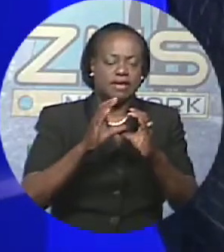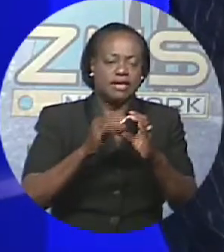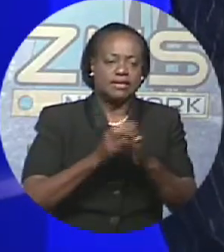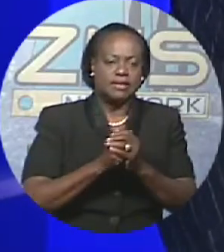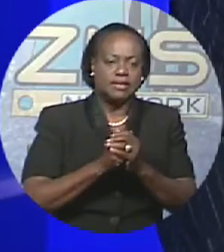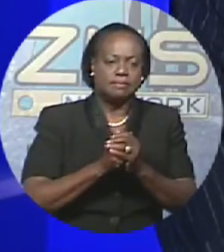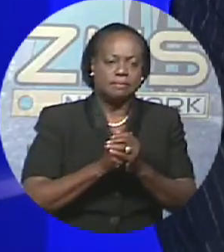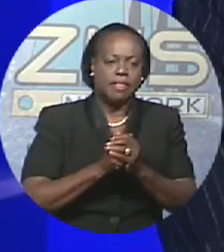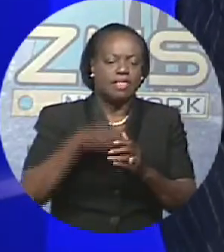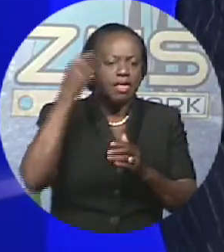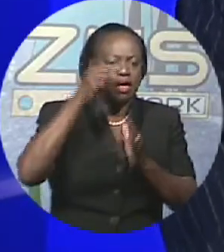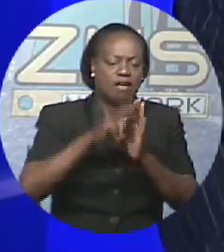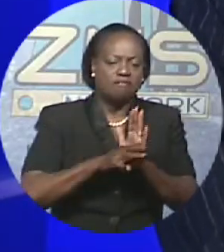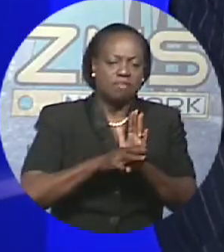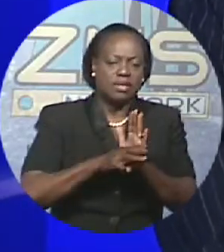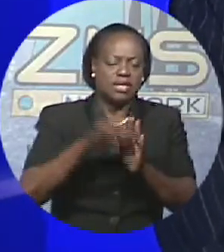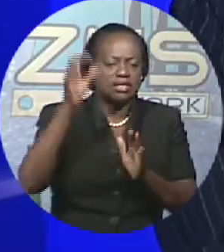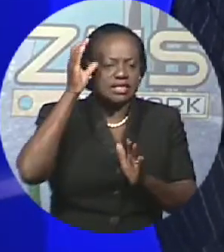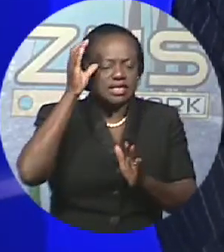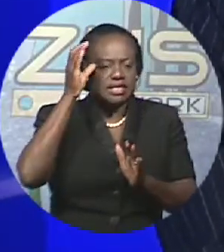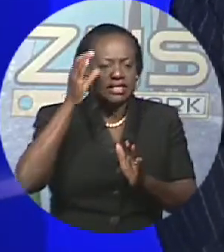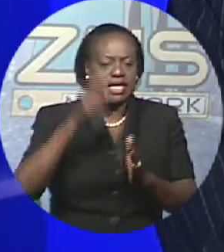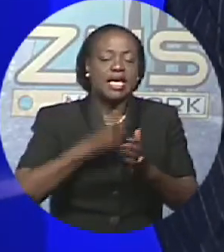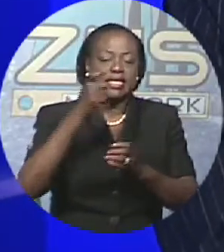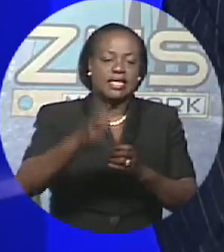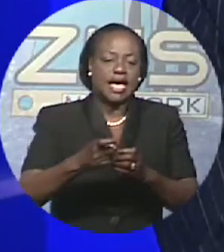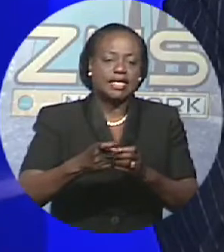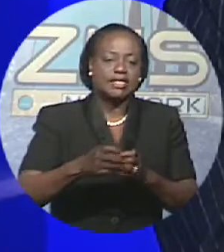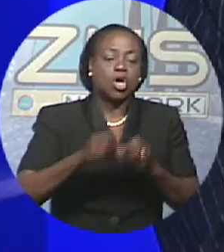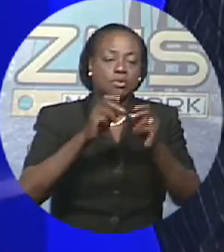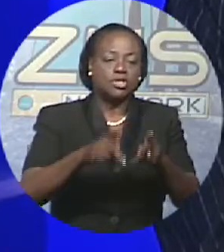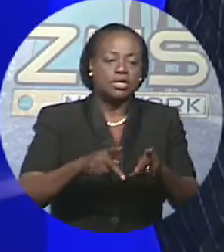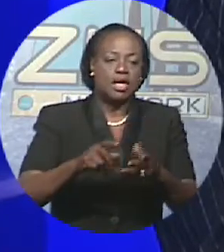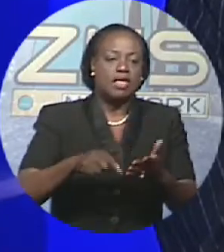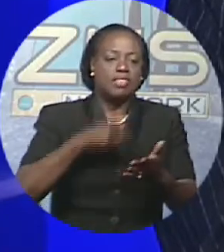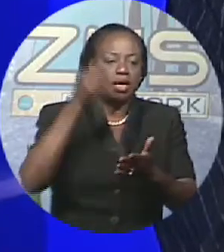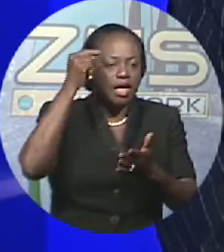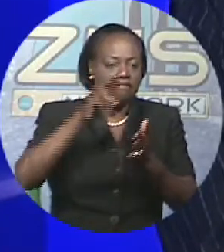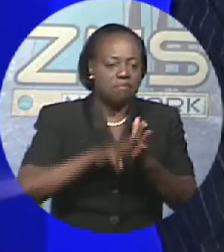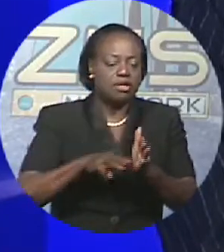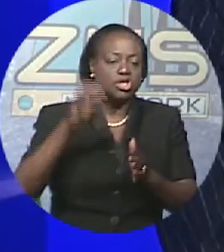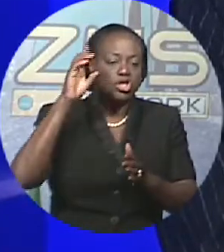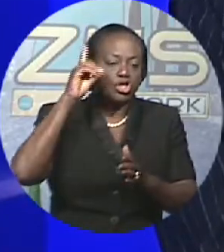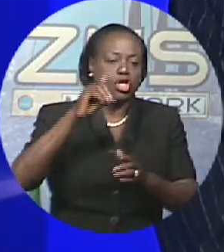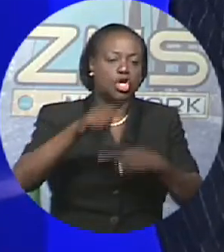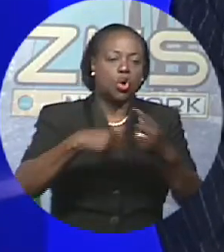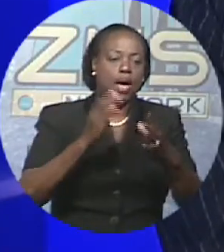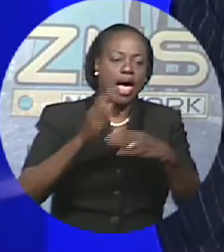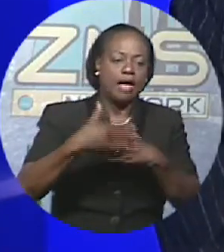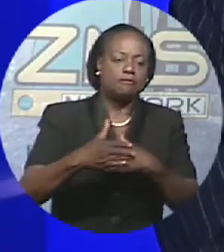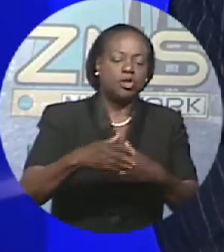customs. During the remaining months of this year, I anticipate that we will engage in at least four major